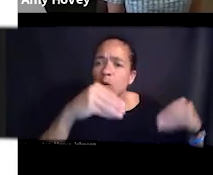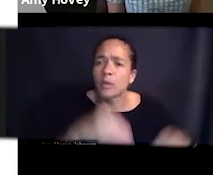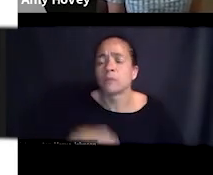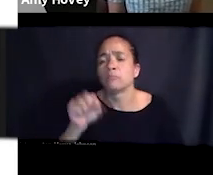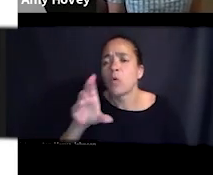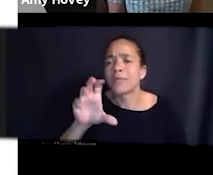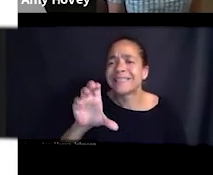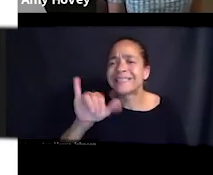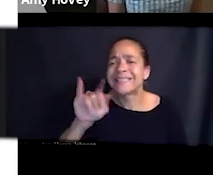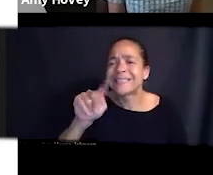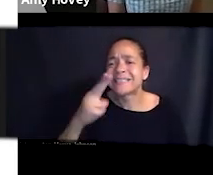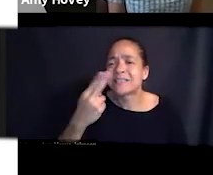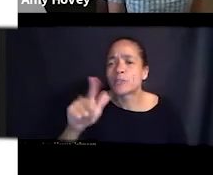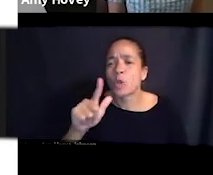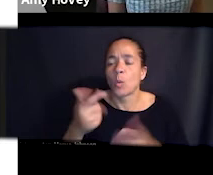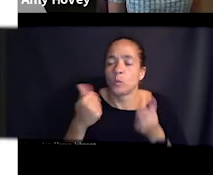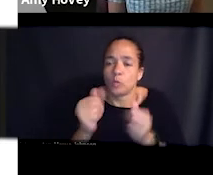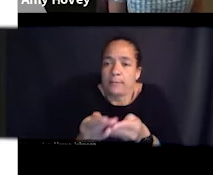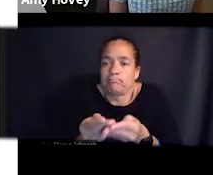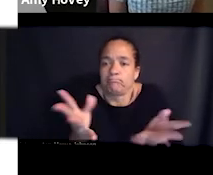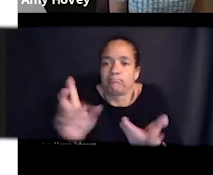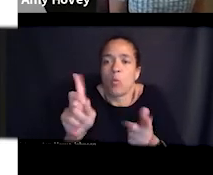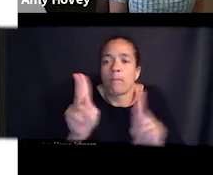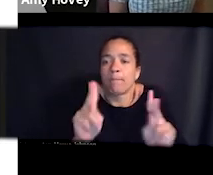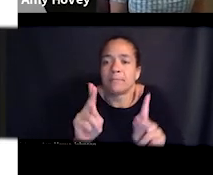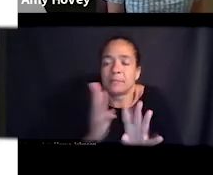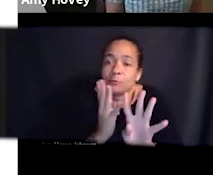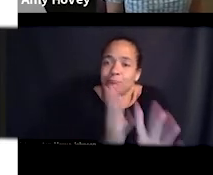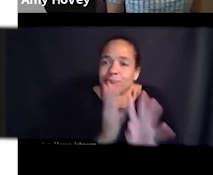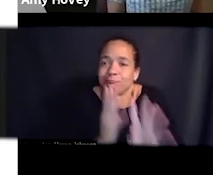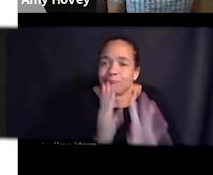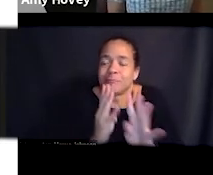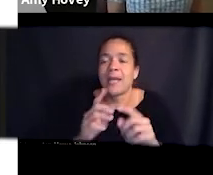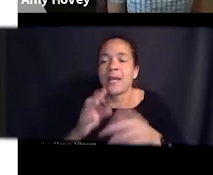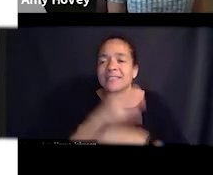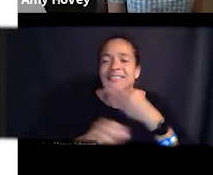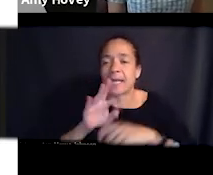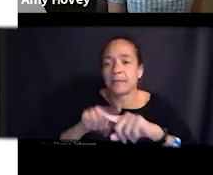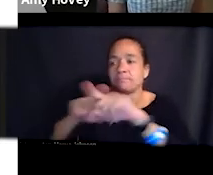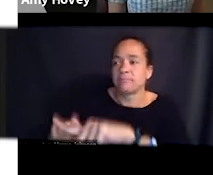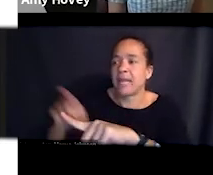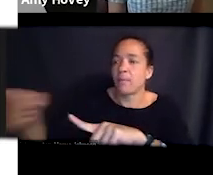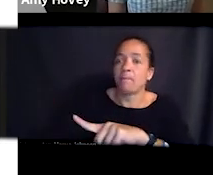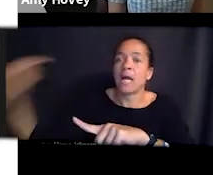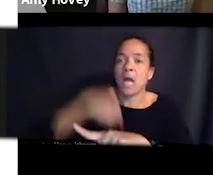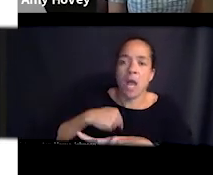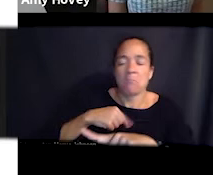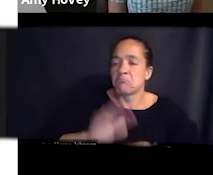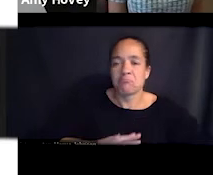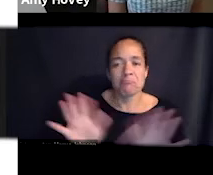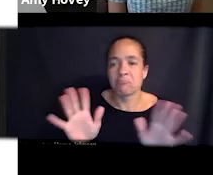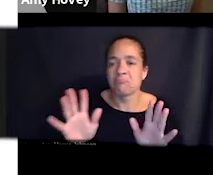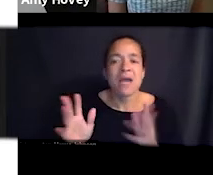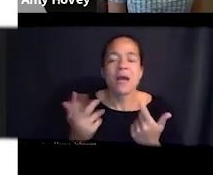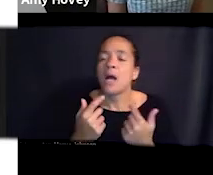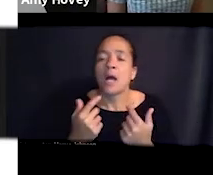get to them where they already are rather than counting on them to go out of their way to come to us. So we really, really tried to